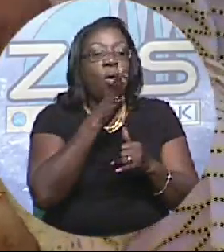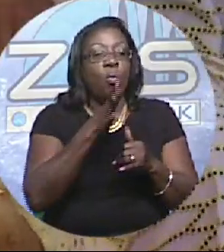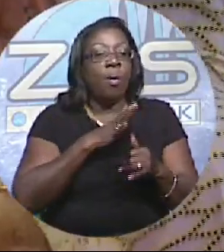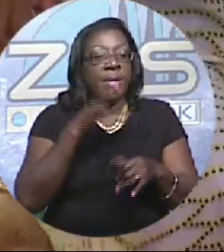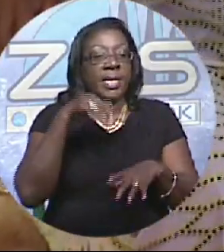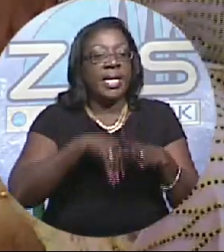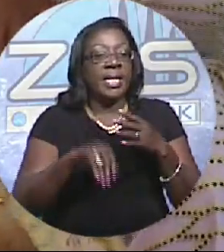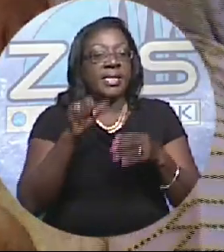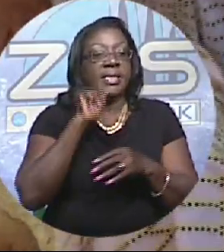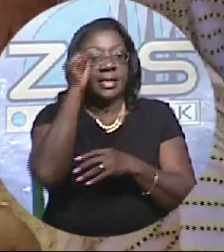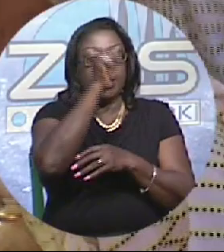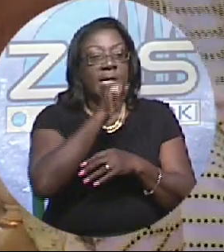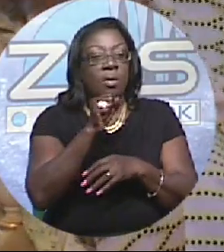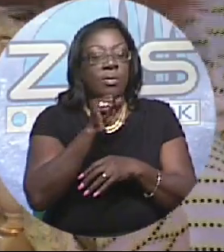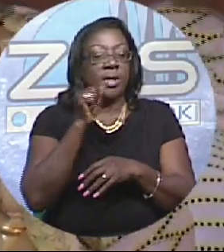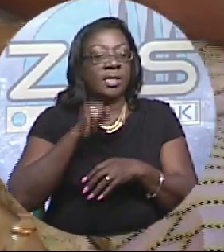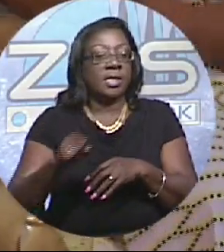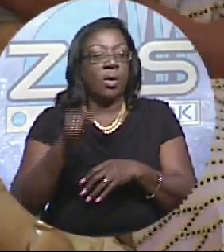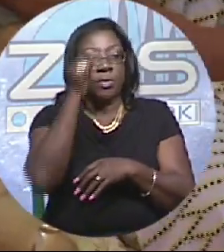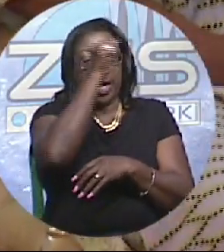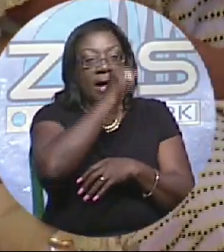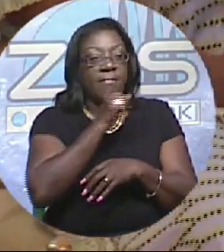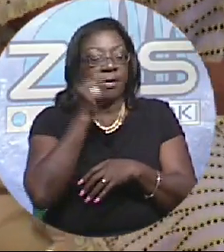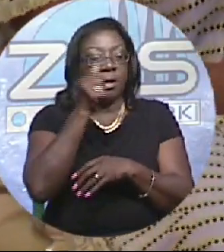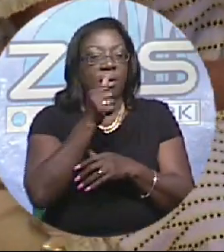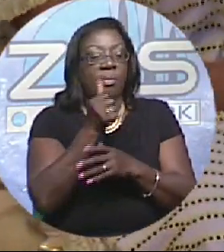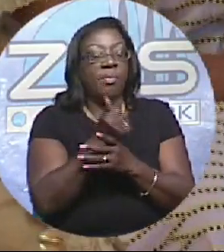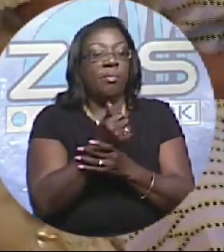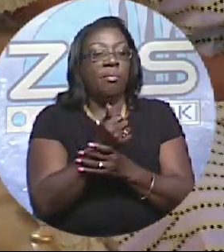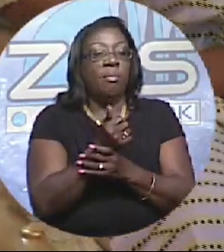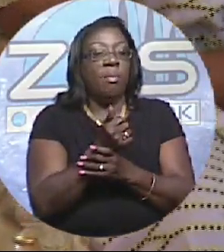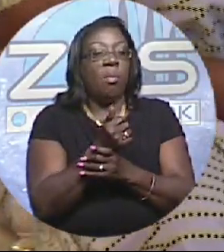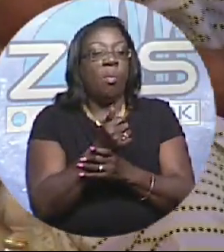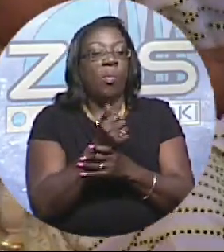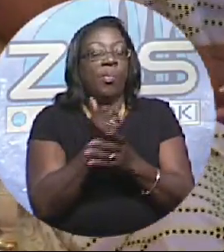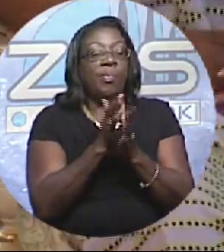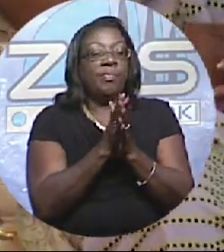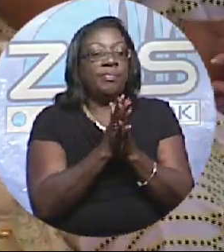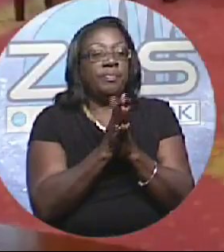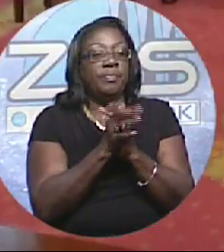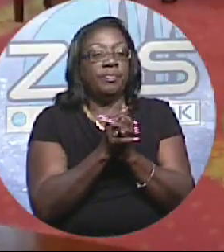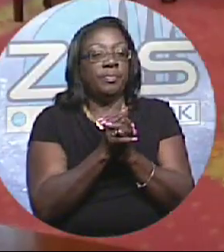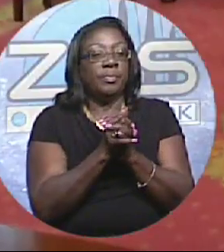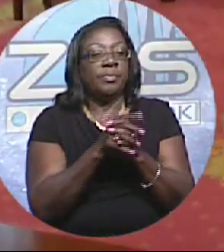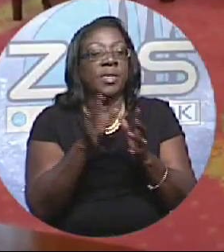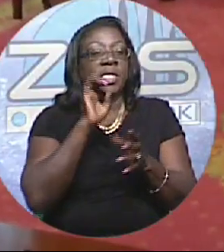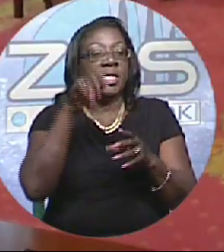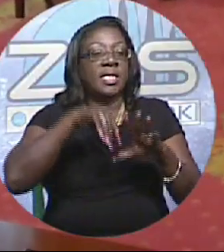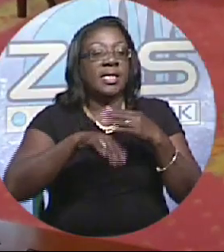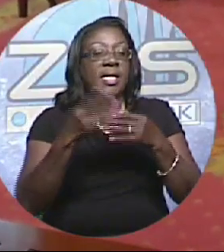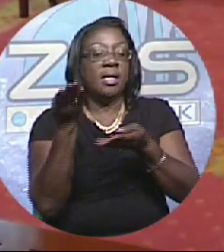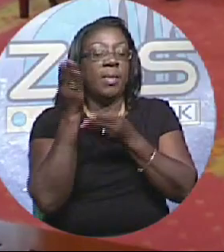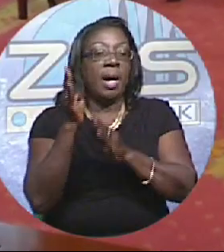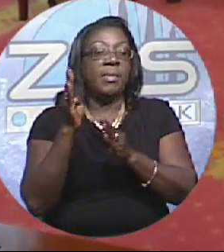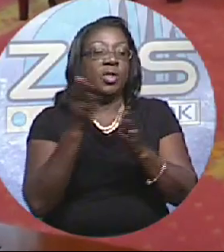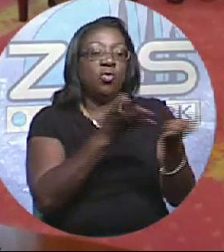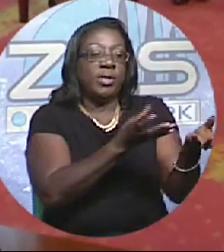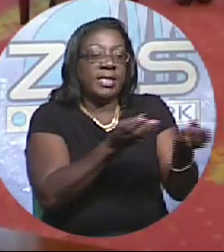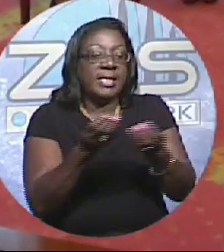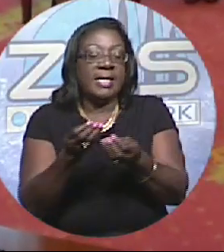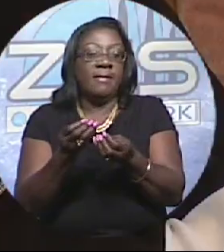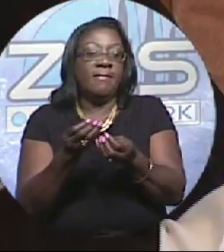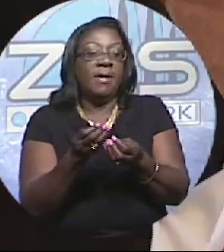of Cape Town, South Africa, Archbishop Desmond and Nomalizo Leah Tutu. She's in the Bahamas to receive a